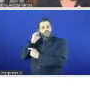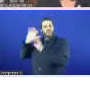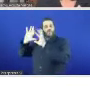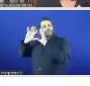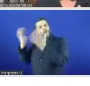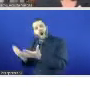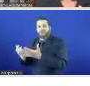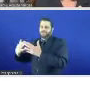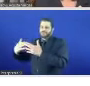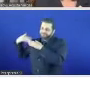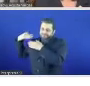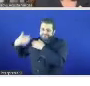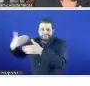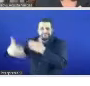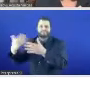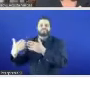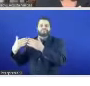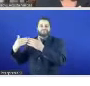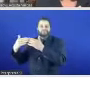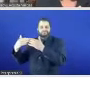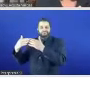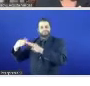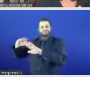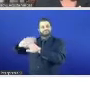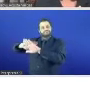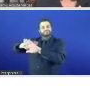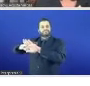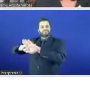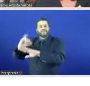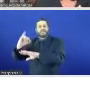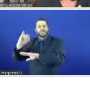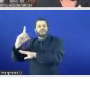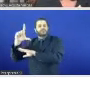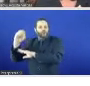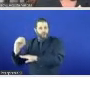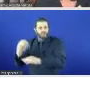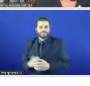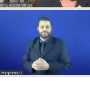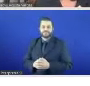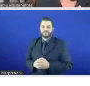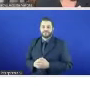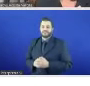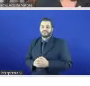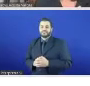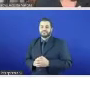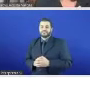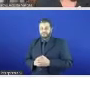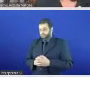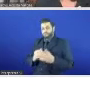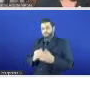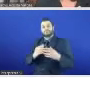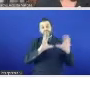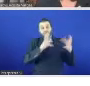IDLO. And finally, Ms. Helena Maleno Garzón, founder of Colectivo, Caminando